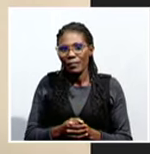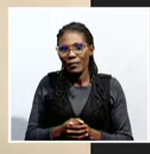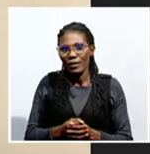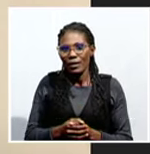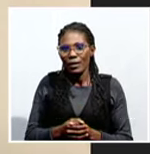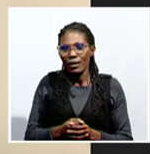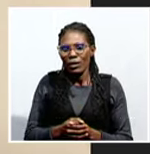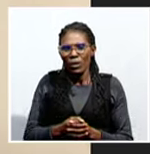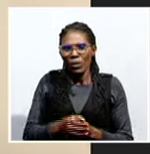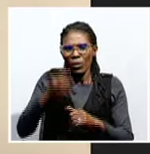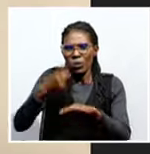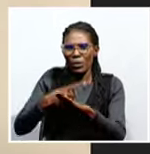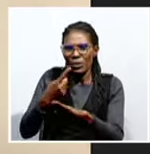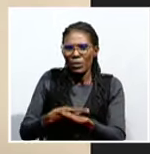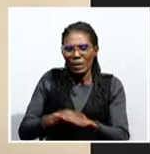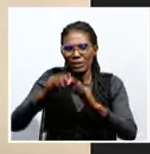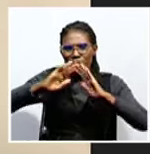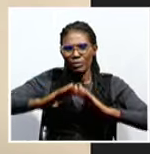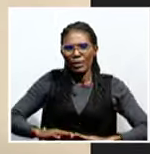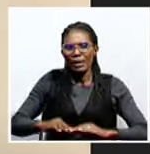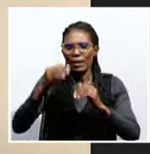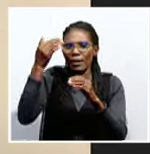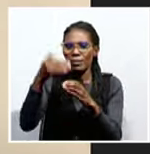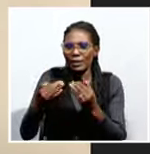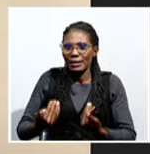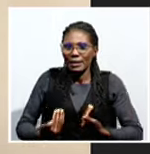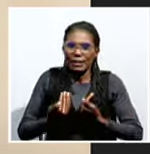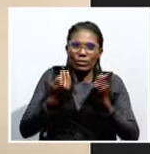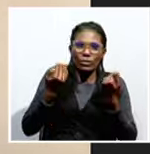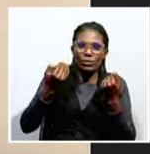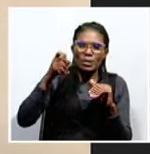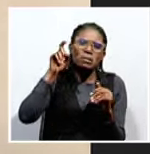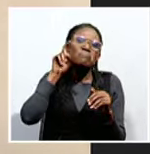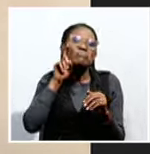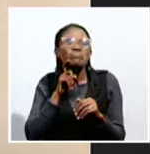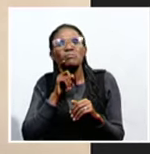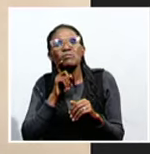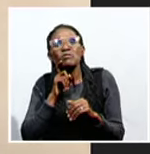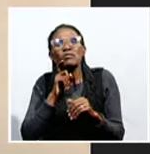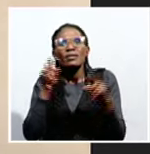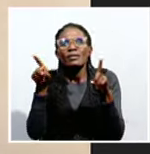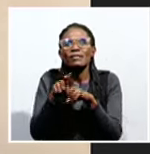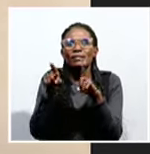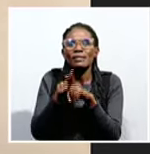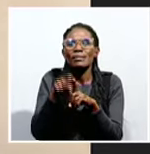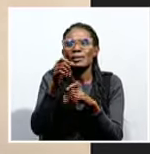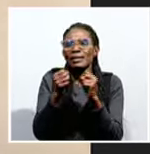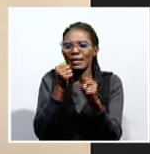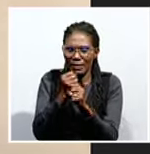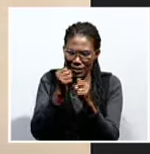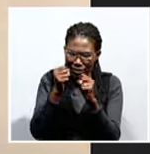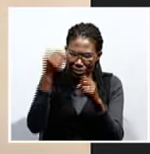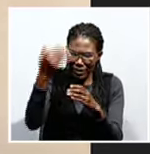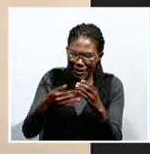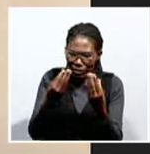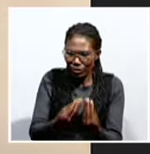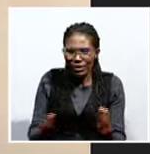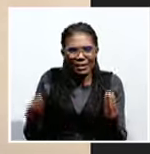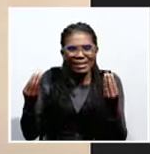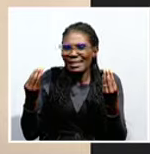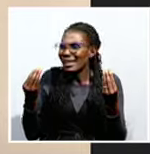his peers, among the young people, among children. That is just how